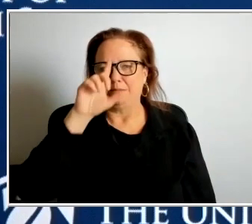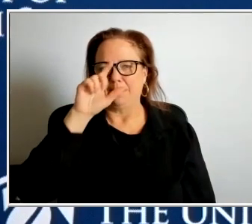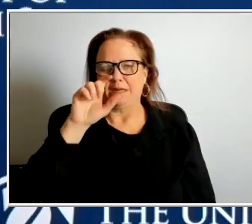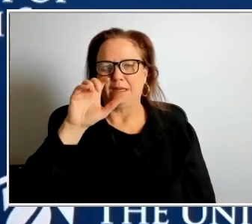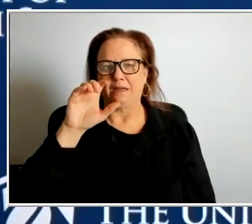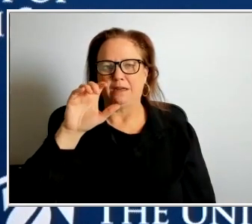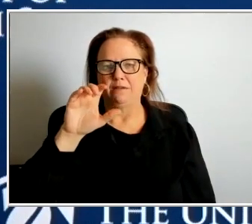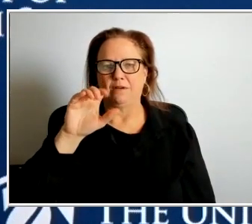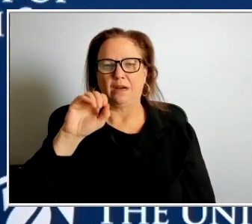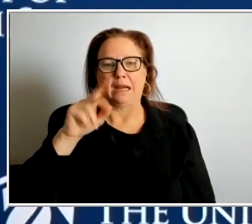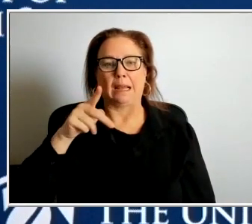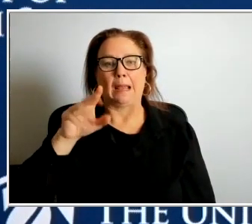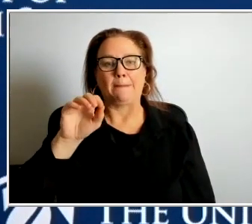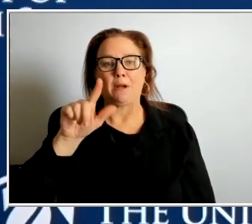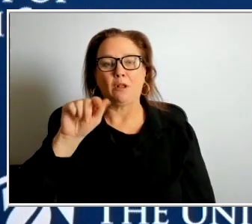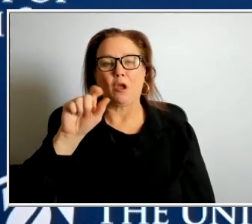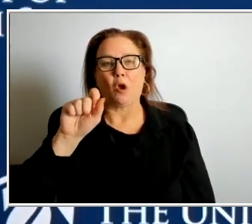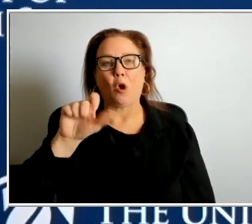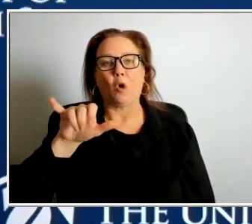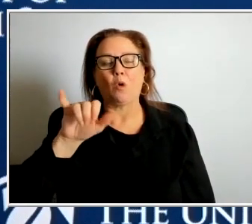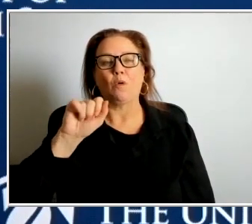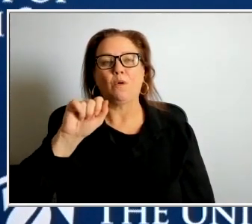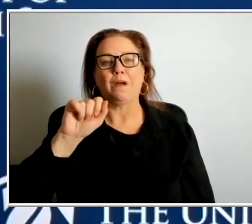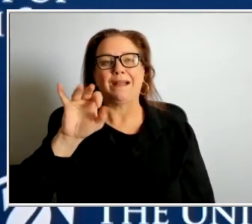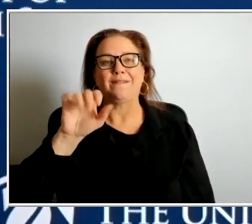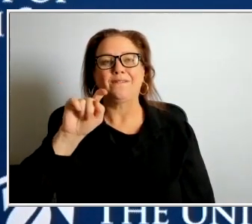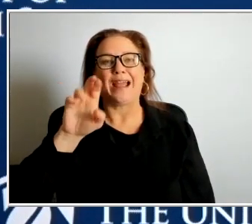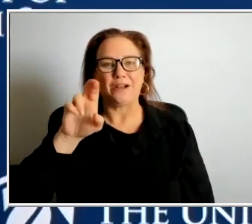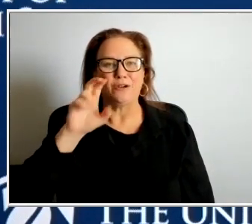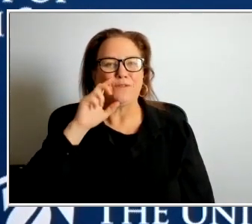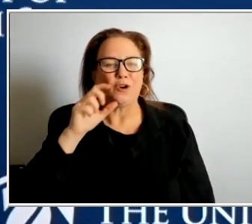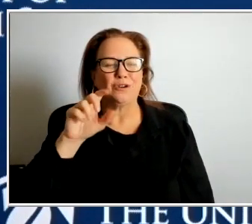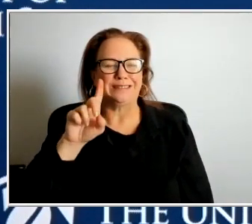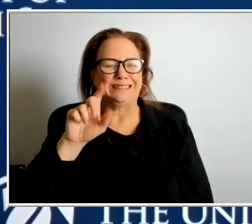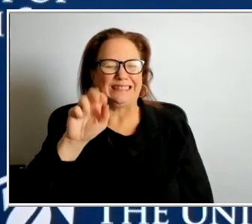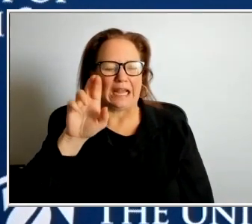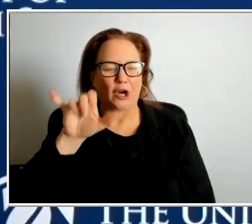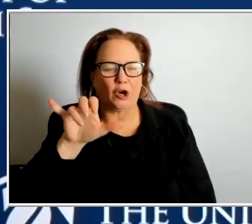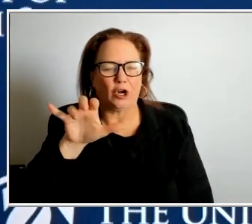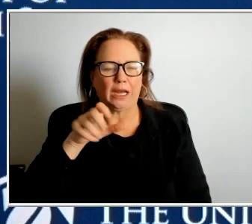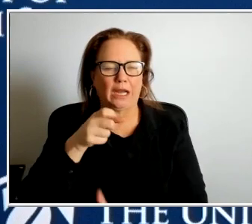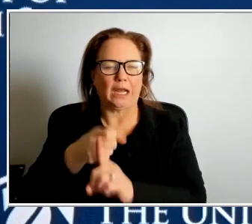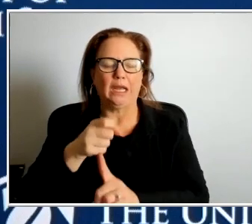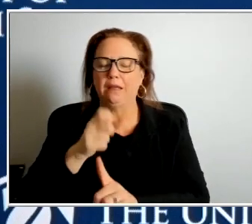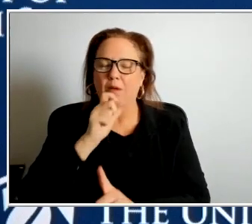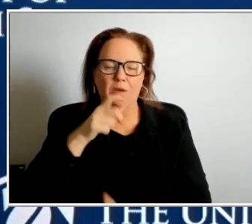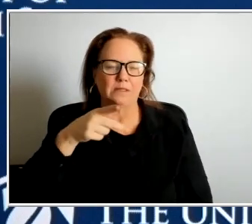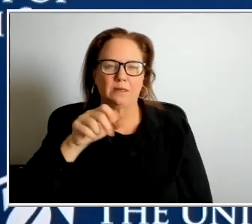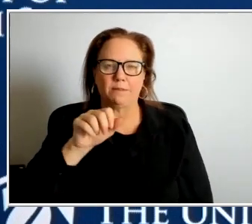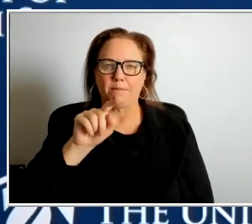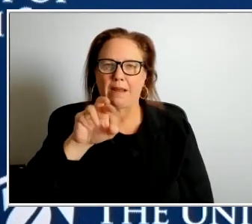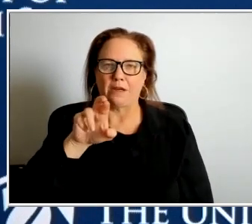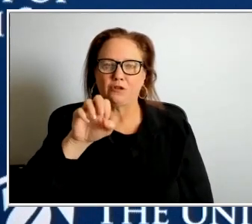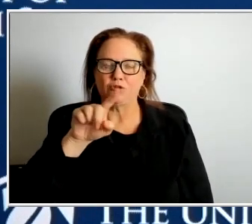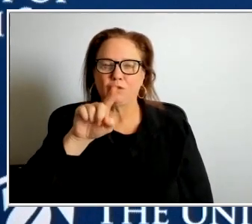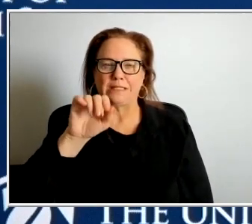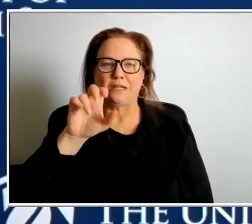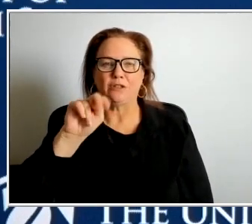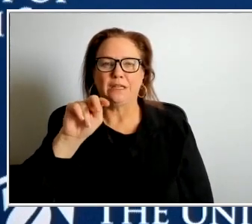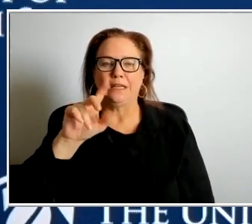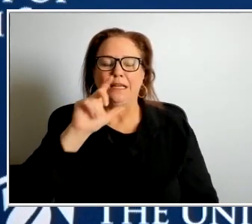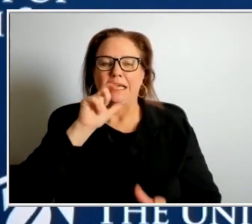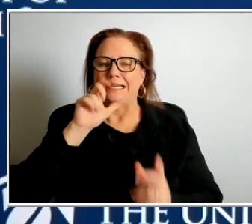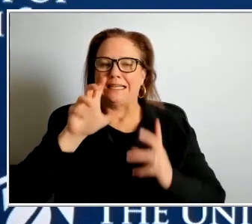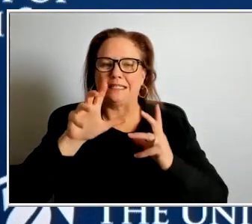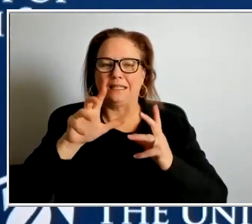Campylobacter for dairy products that weren't pasteurized as well. So again, very simple product. It doesn't add anything to, our very